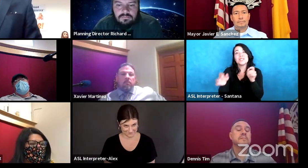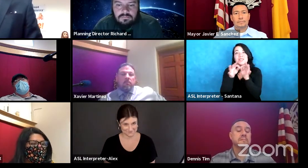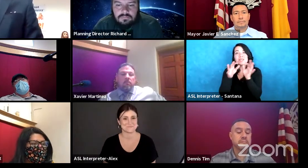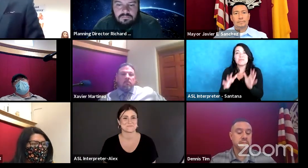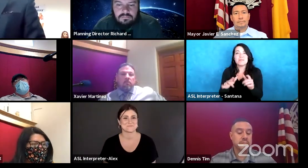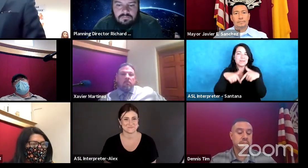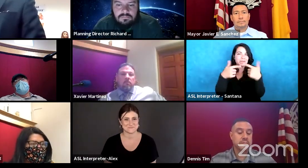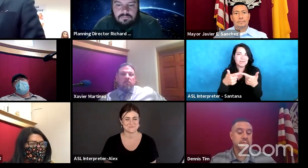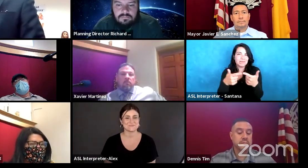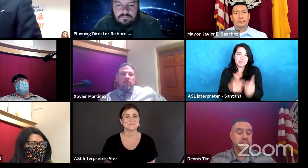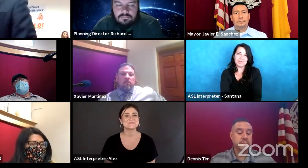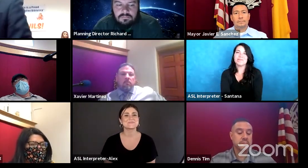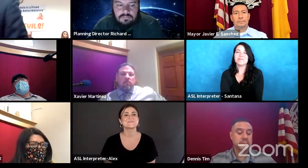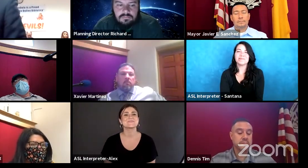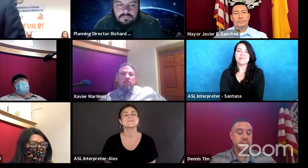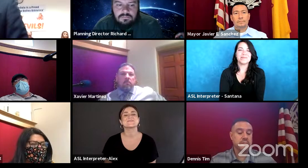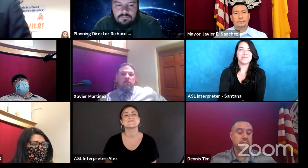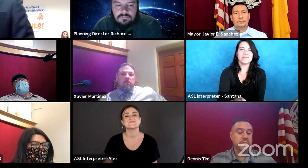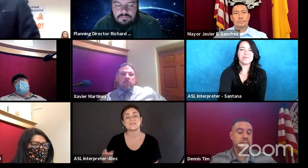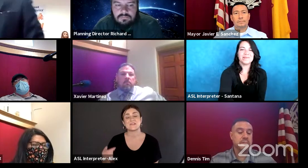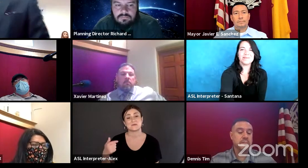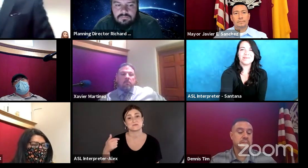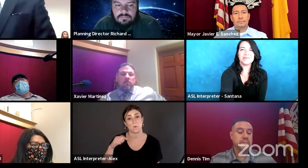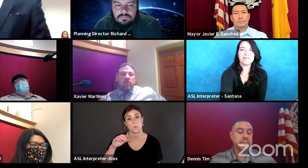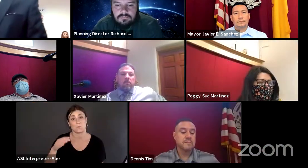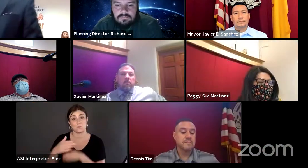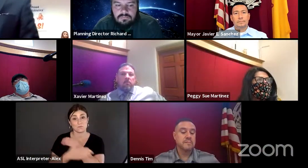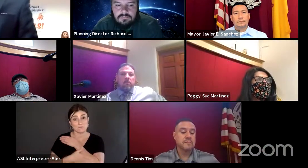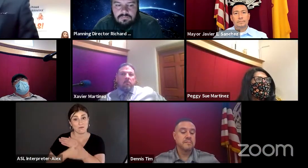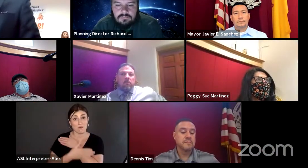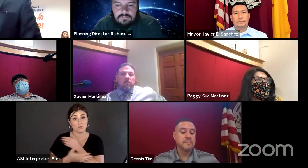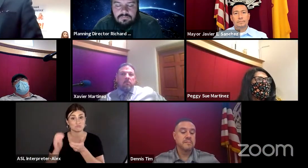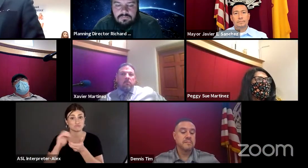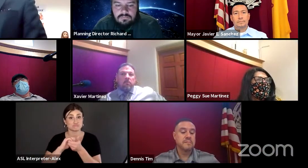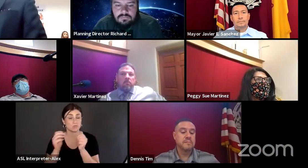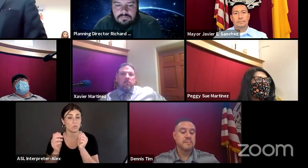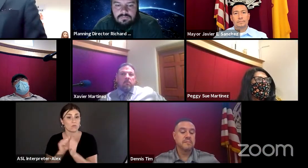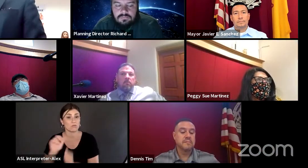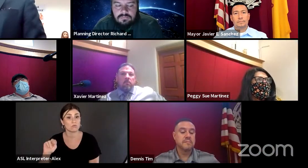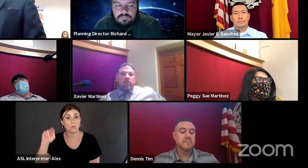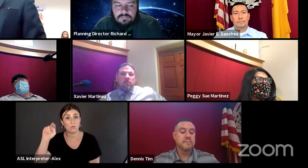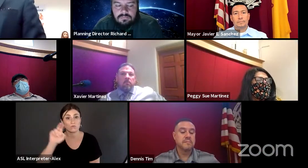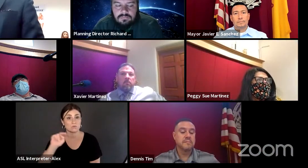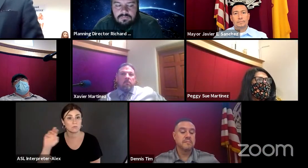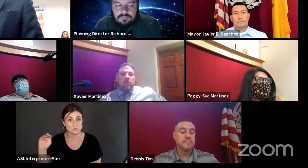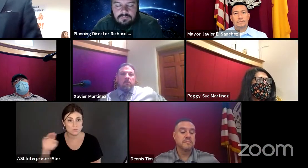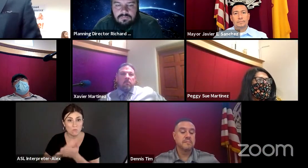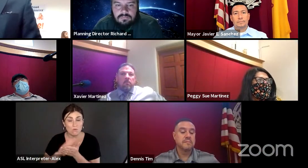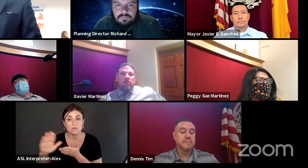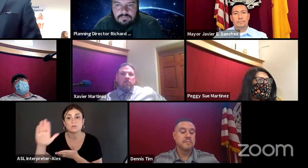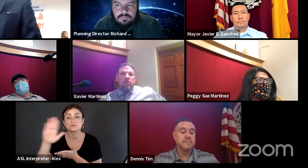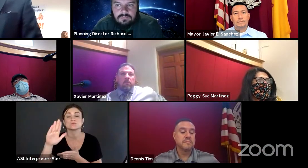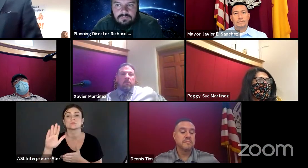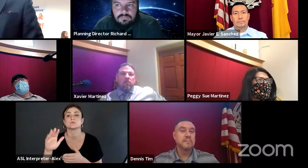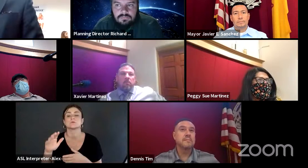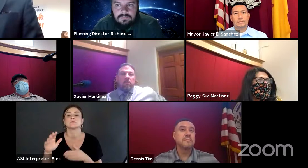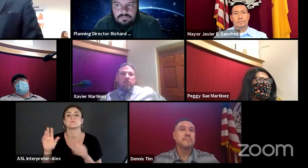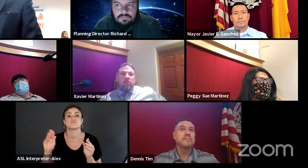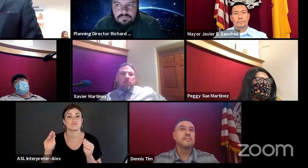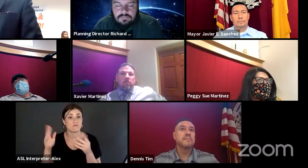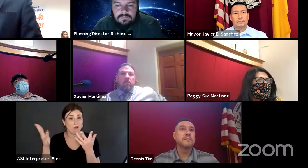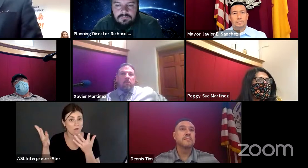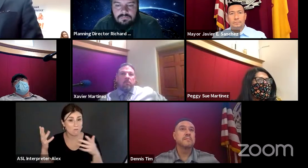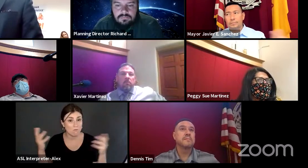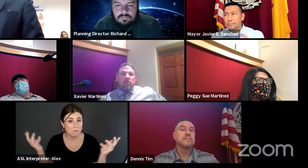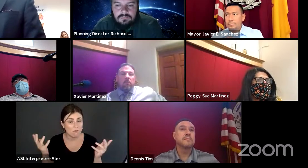did along with Northern New Mexico College to provide hundreds of jet